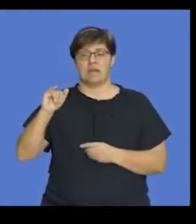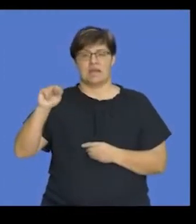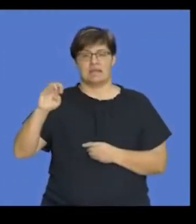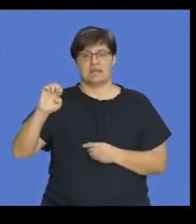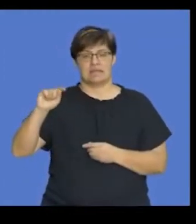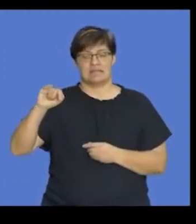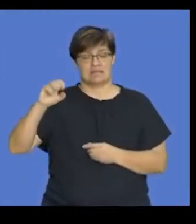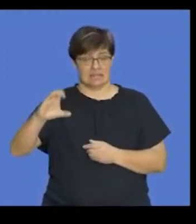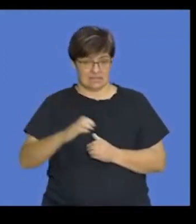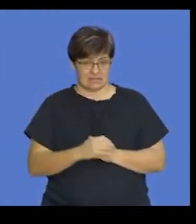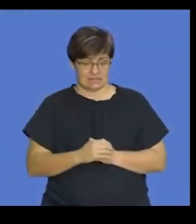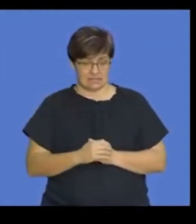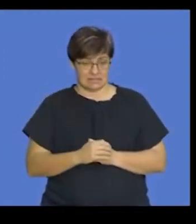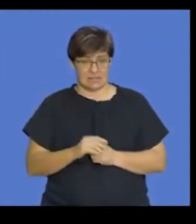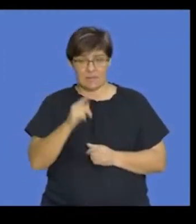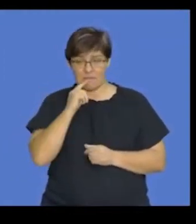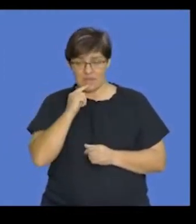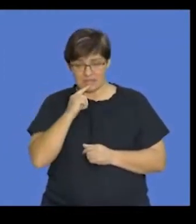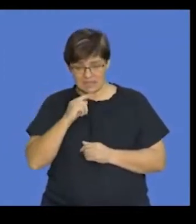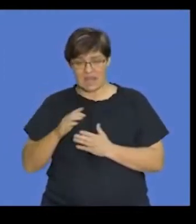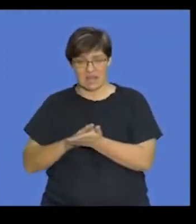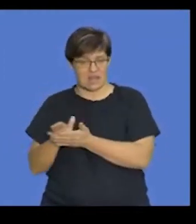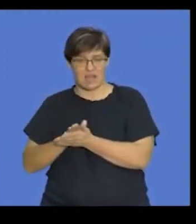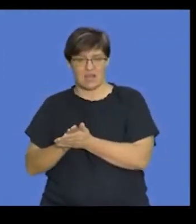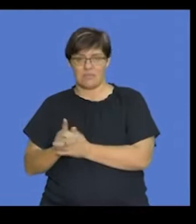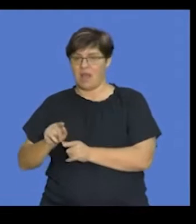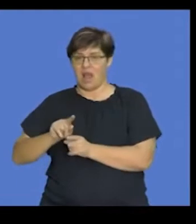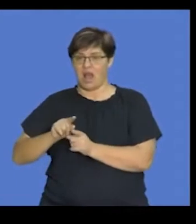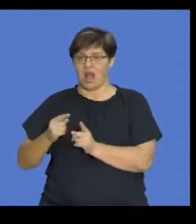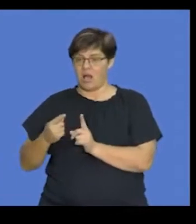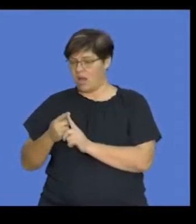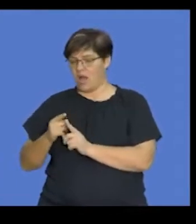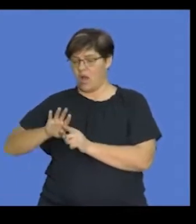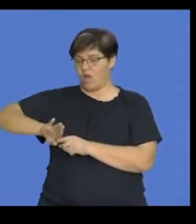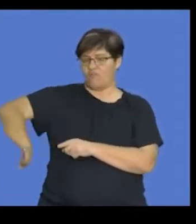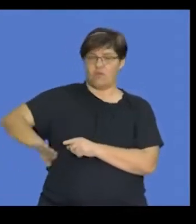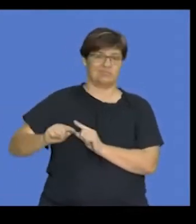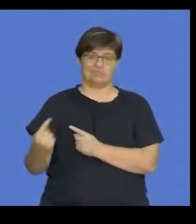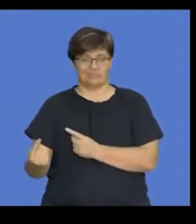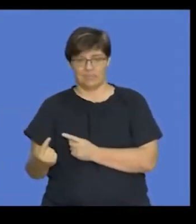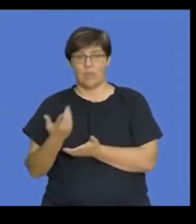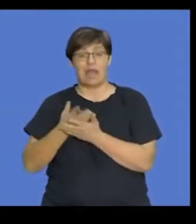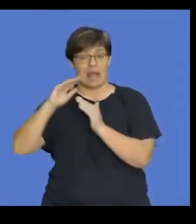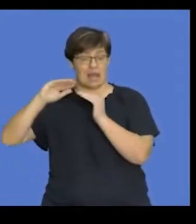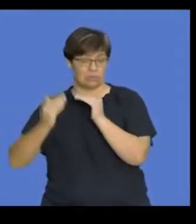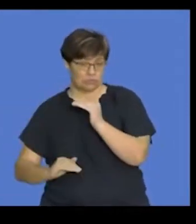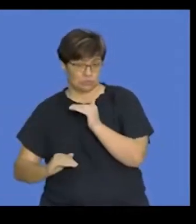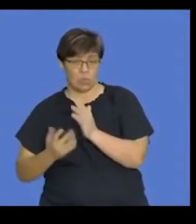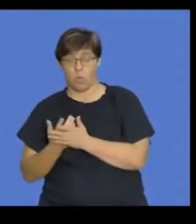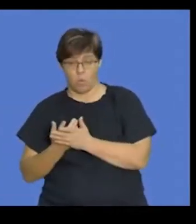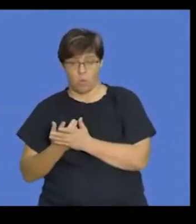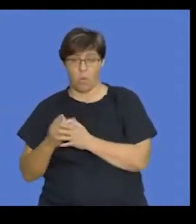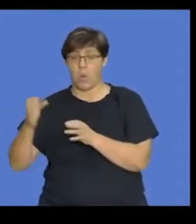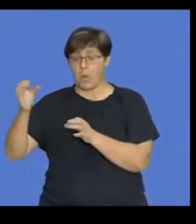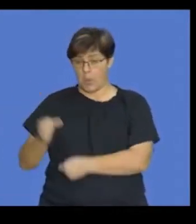As soon as an object moves, there's kinetic friction. We can't get away from that. we can reduce it, we can make